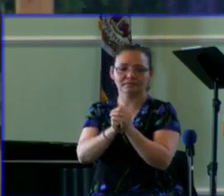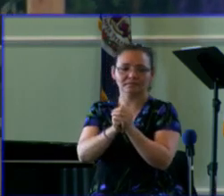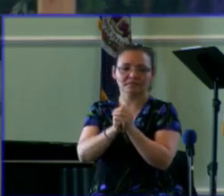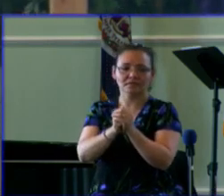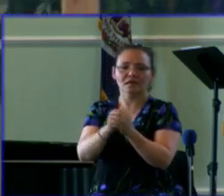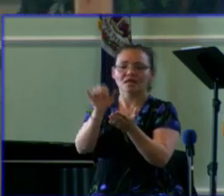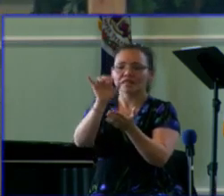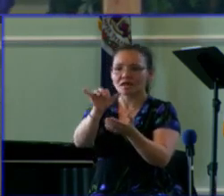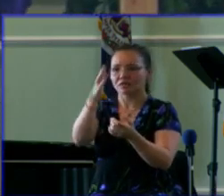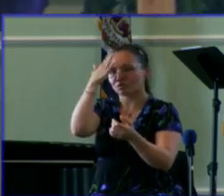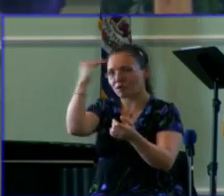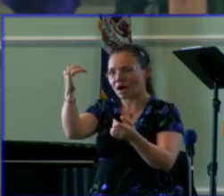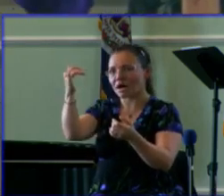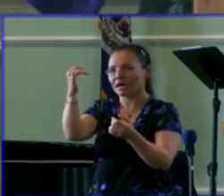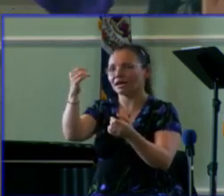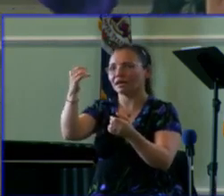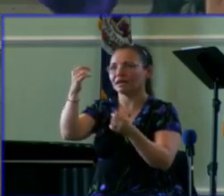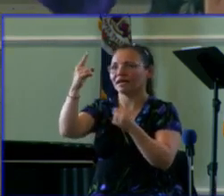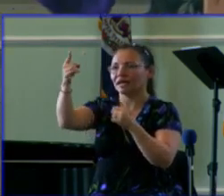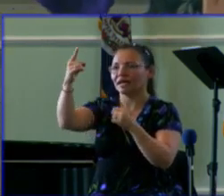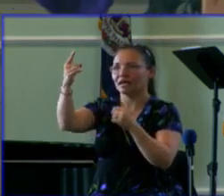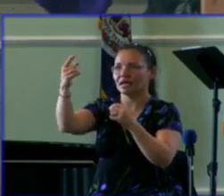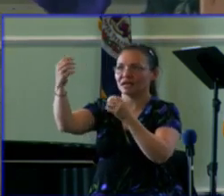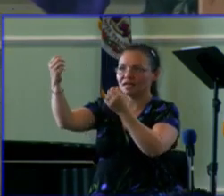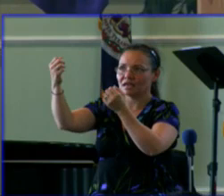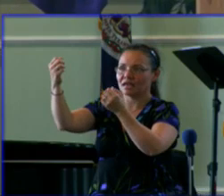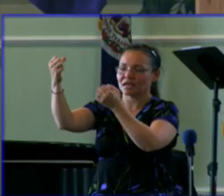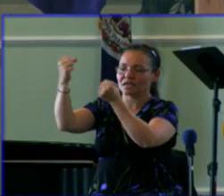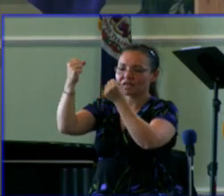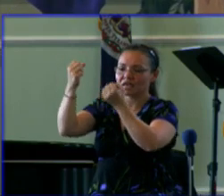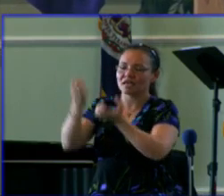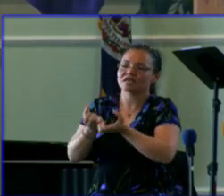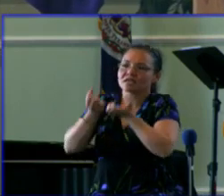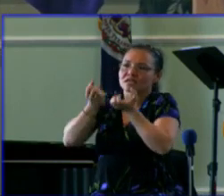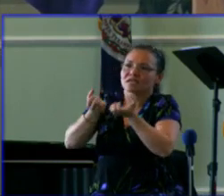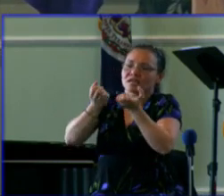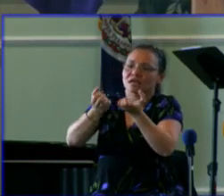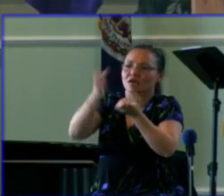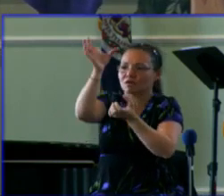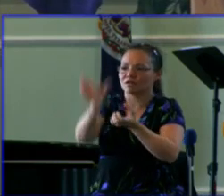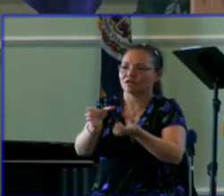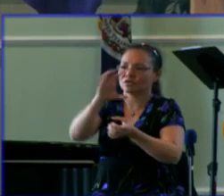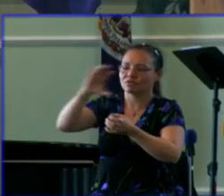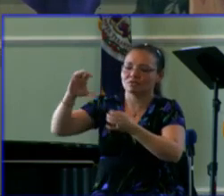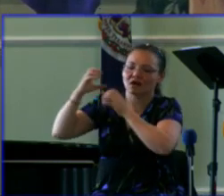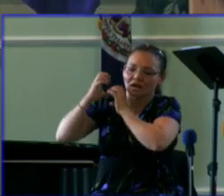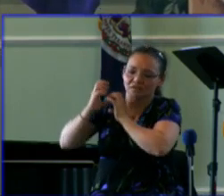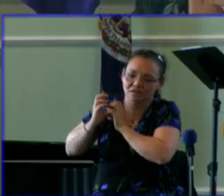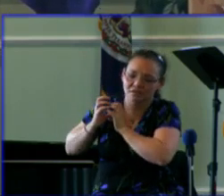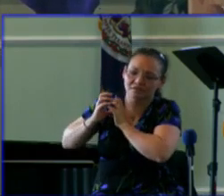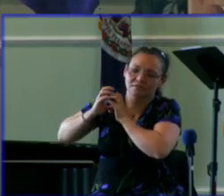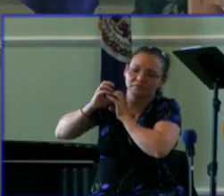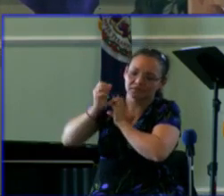That's why he carried that heavy cross. It was